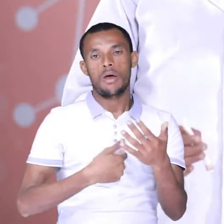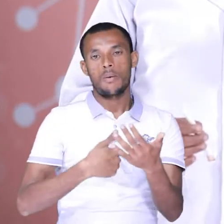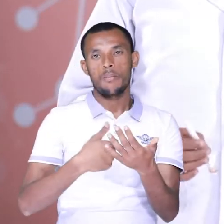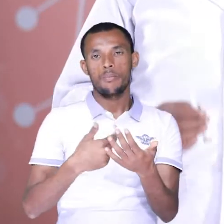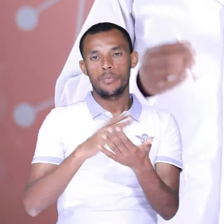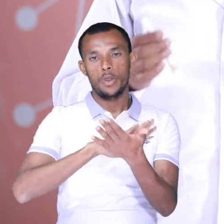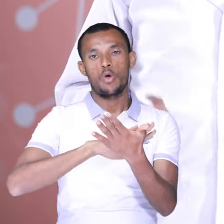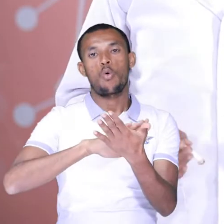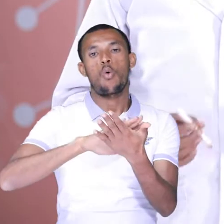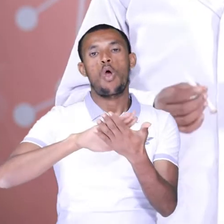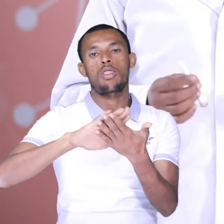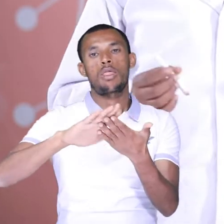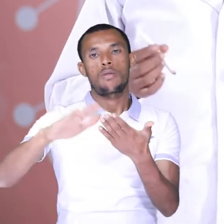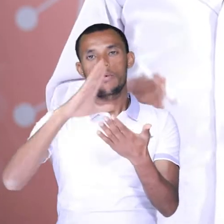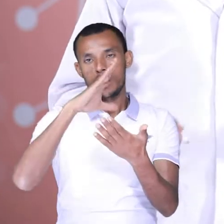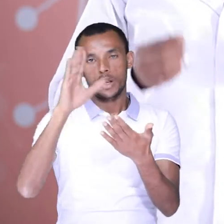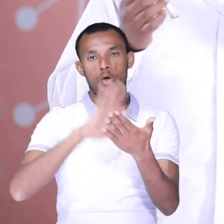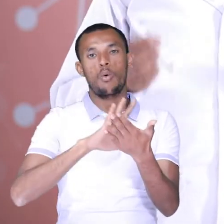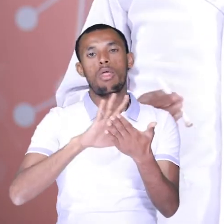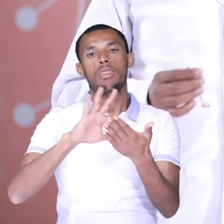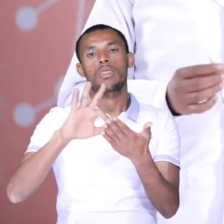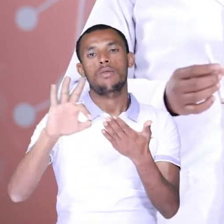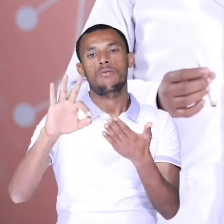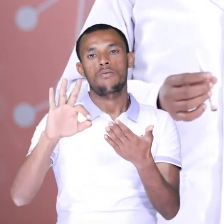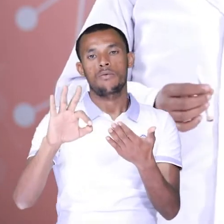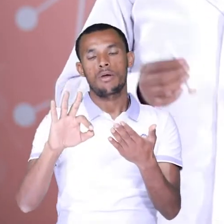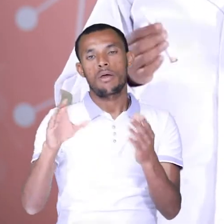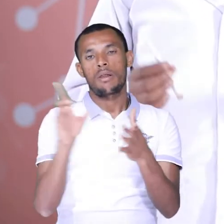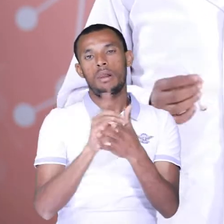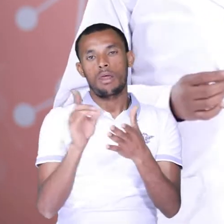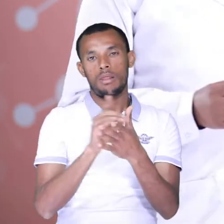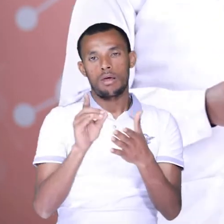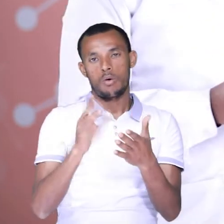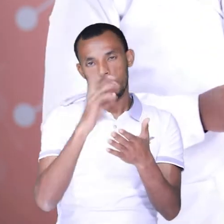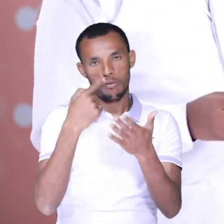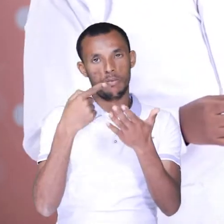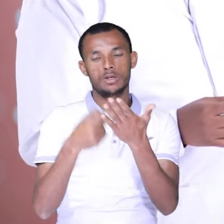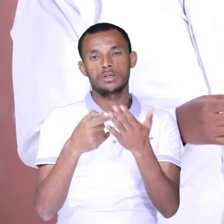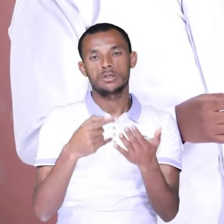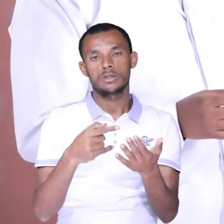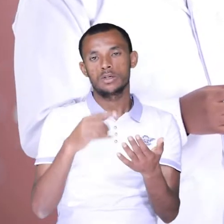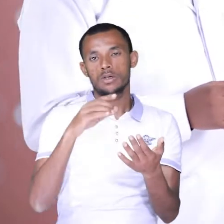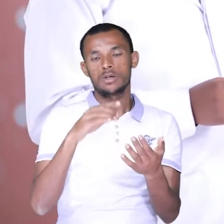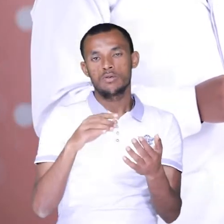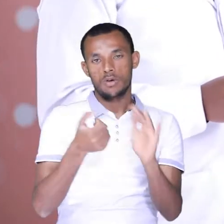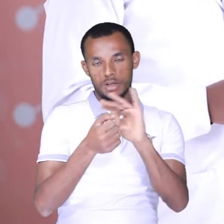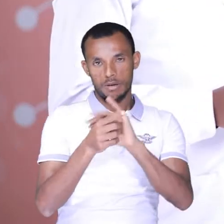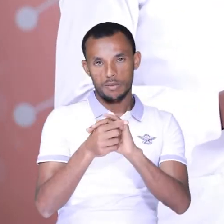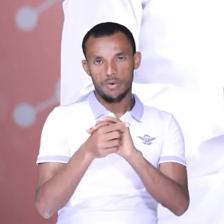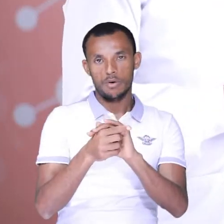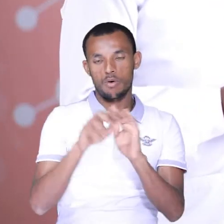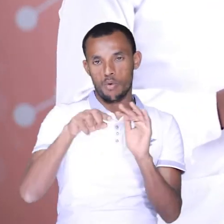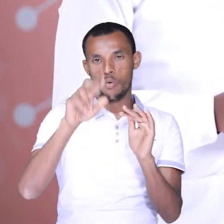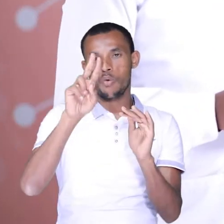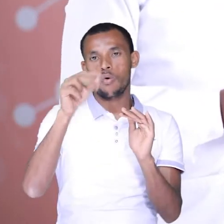qualitative and quantitative data or quantitative and qualitative information. For example, we